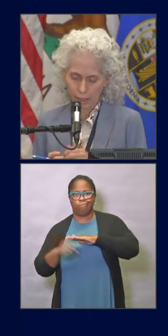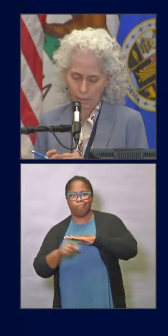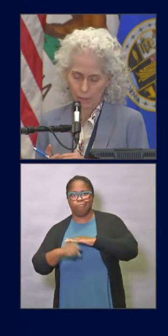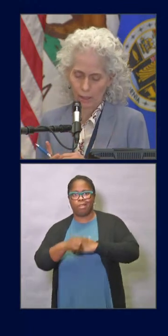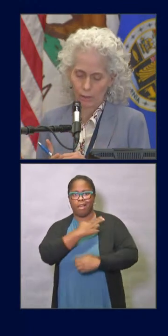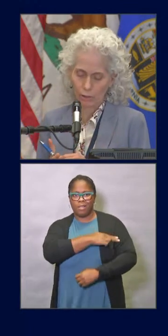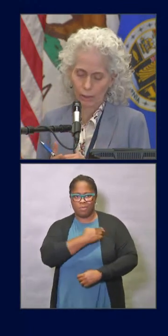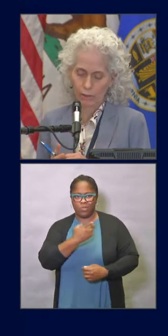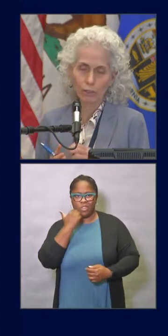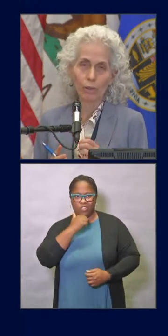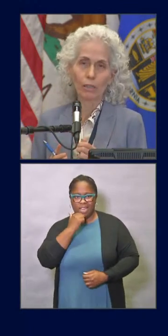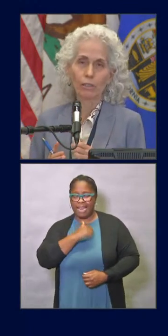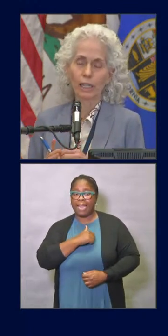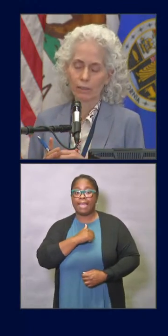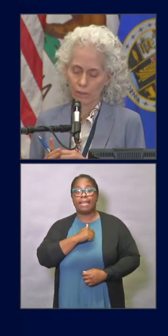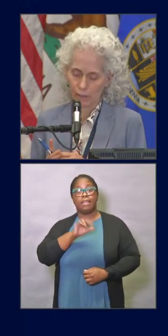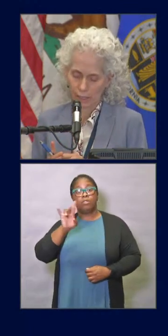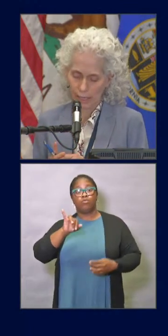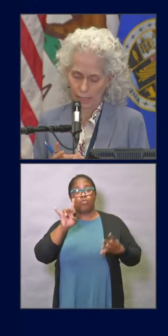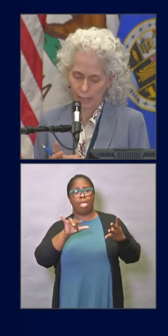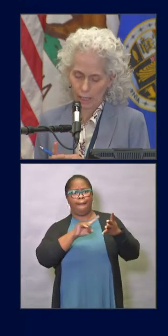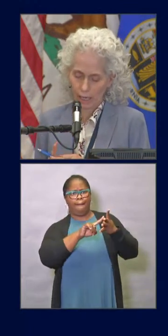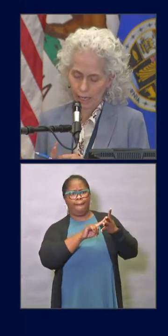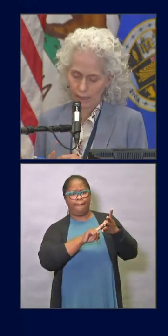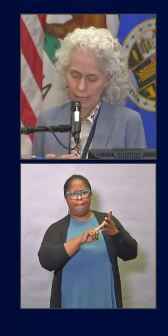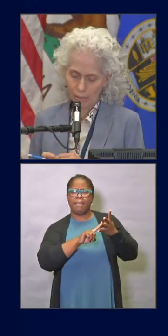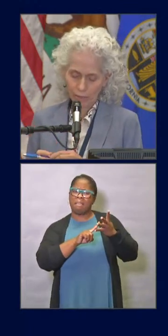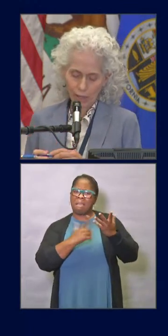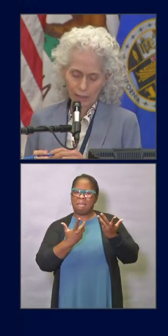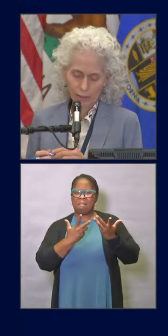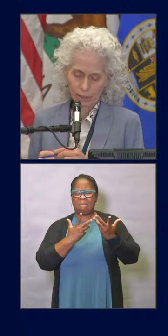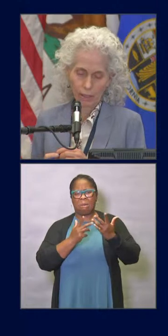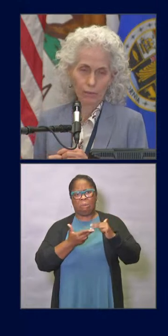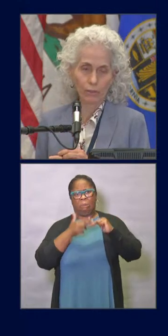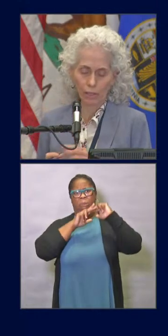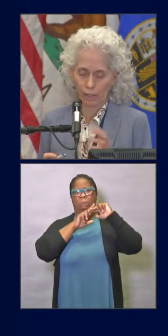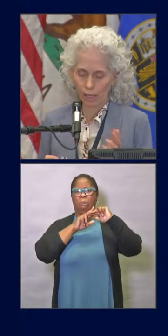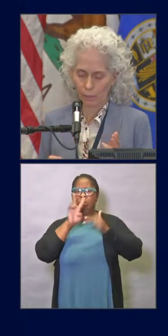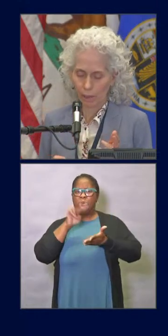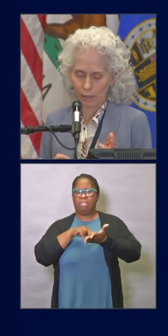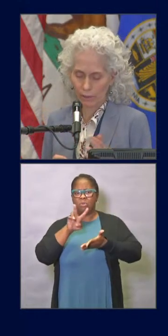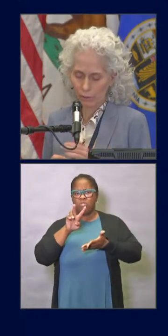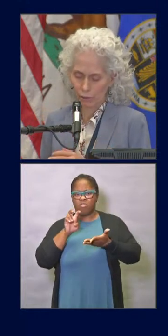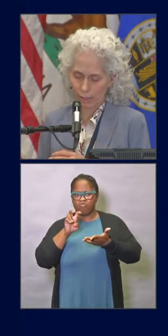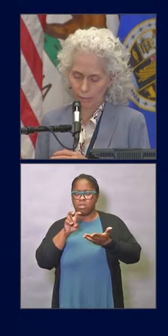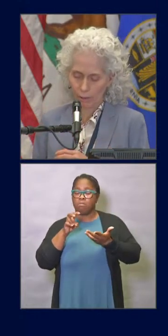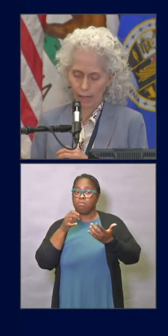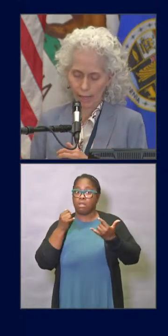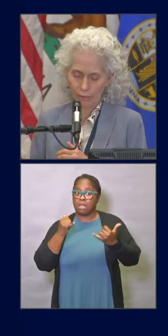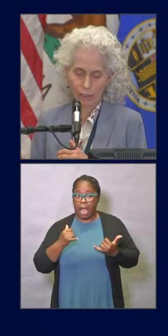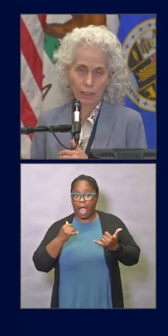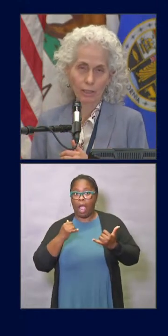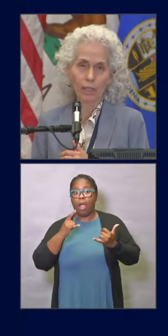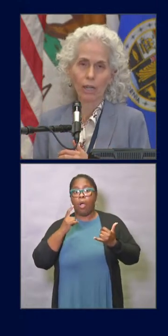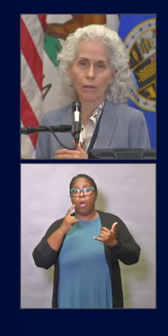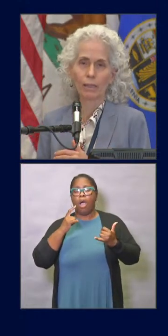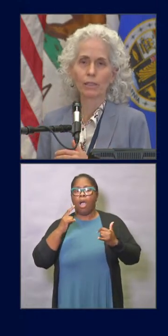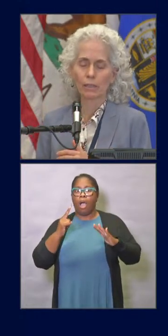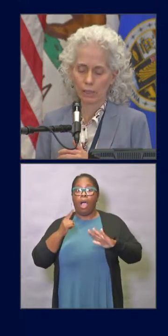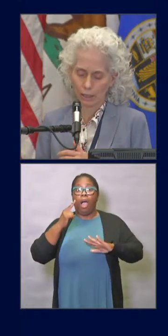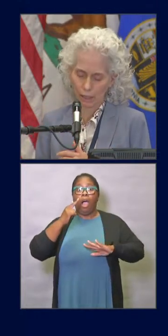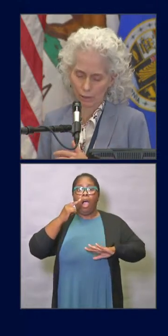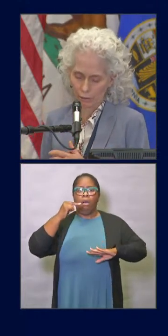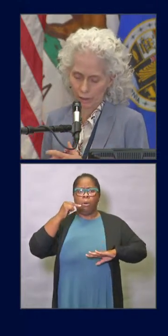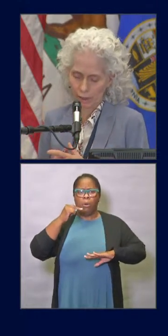we ticked up to 2,200 cases a day, and now we find ourselves on a positive trend where we're averaging